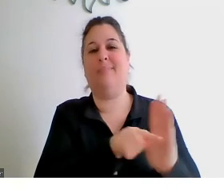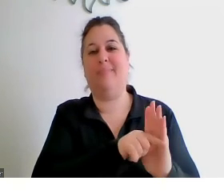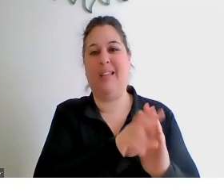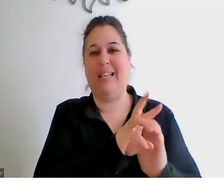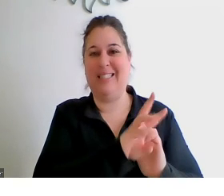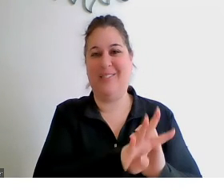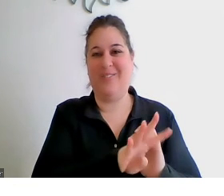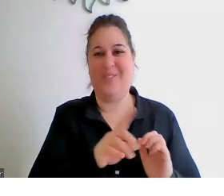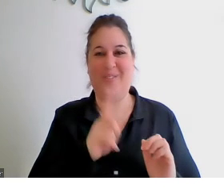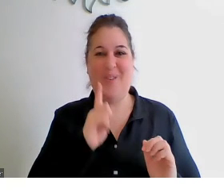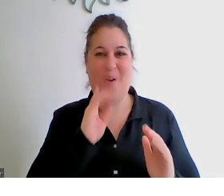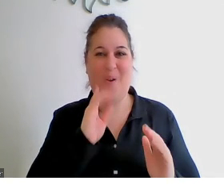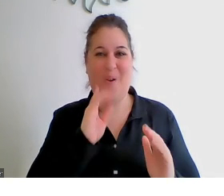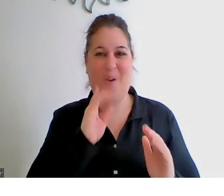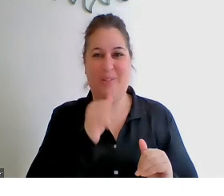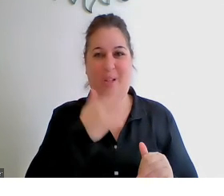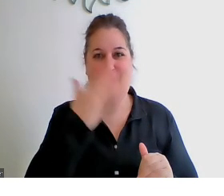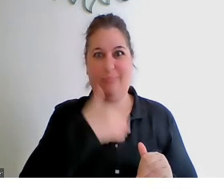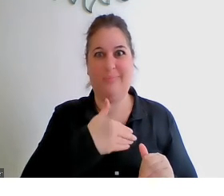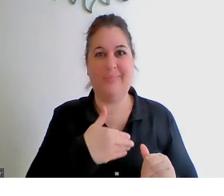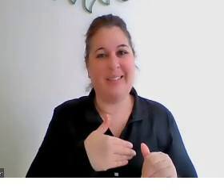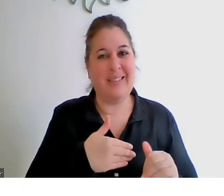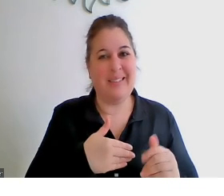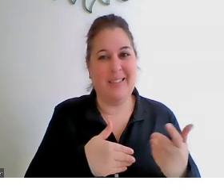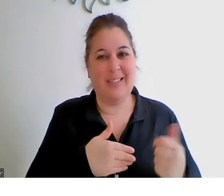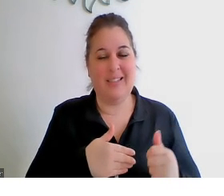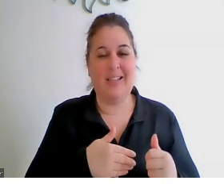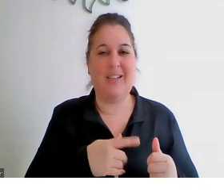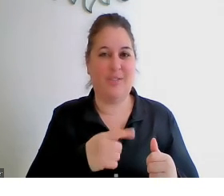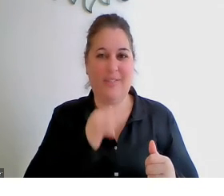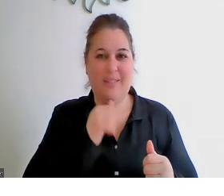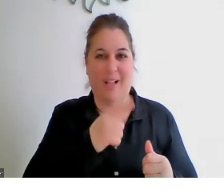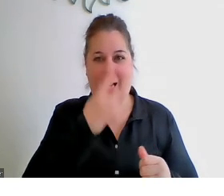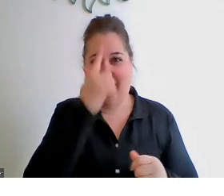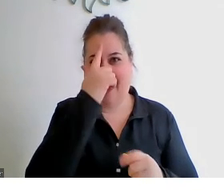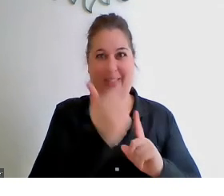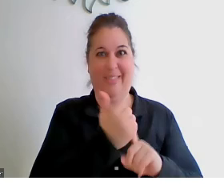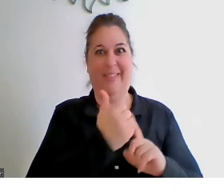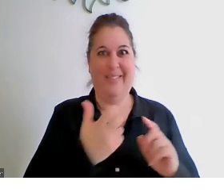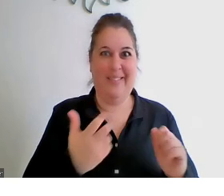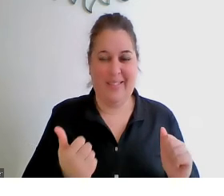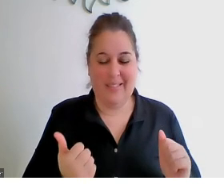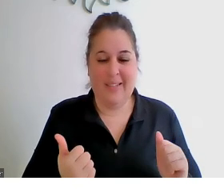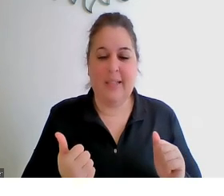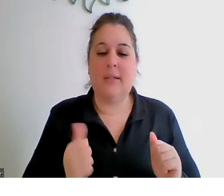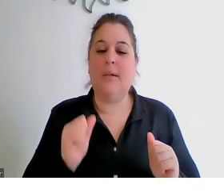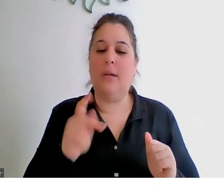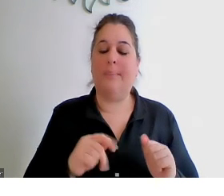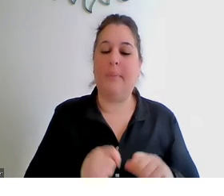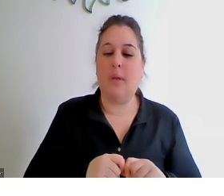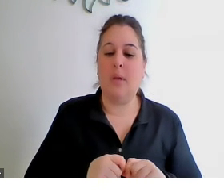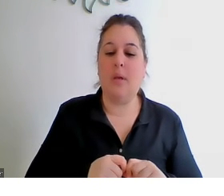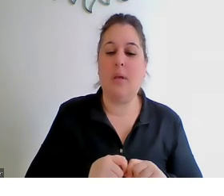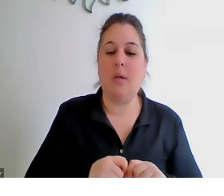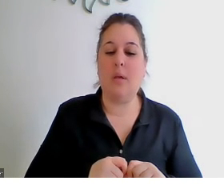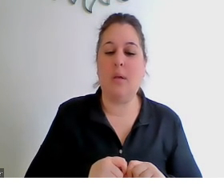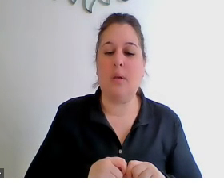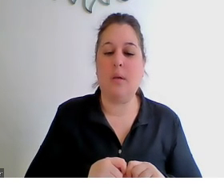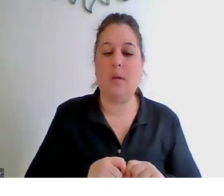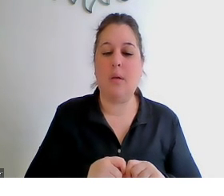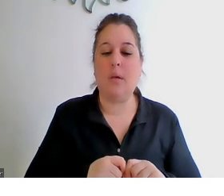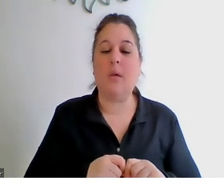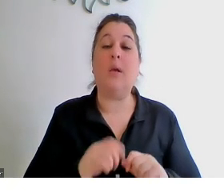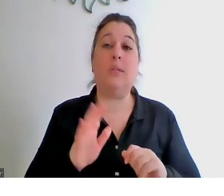negative 64. Hopefully you didn't fall for the trick. All right, number 10, look at the signs. Are they the same or are they